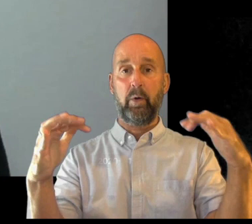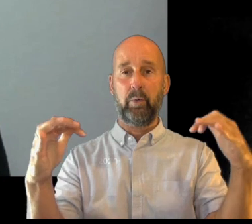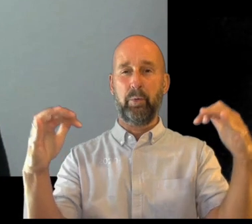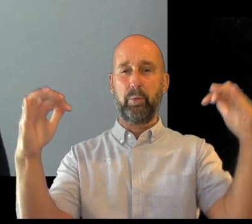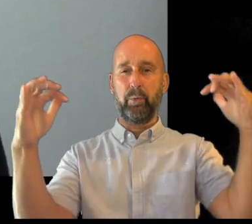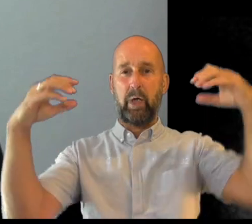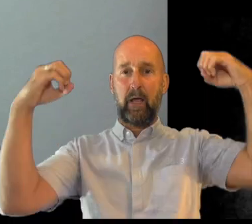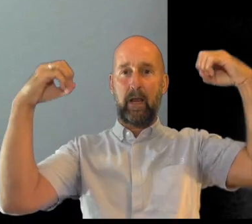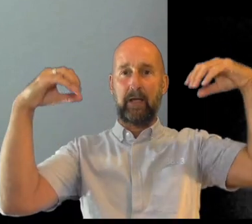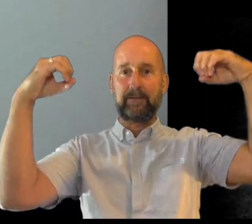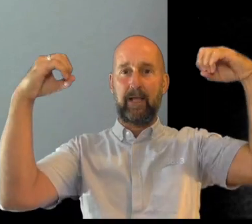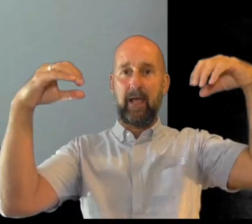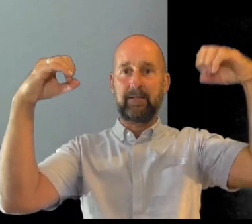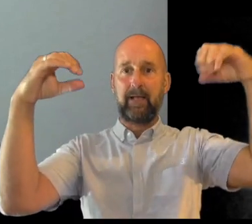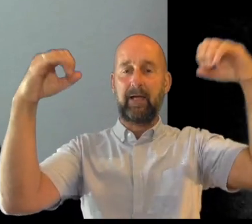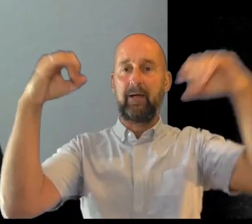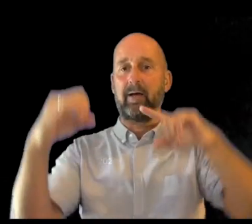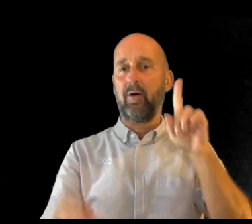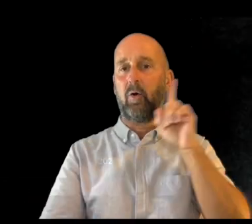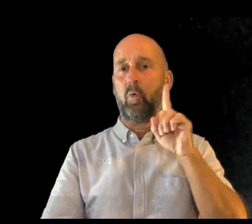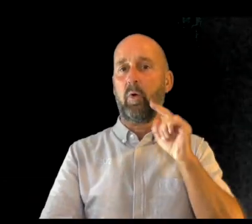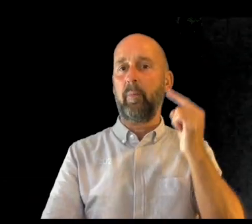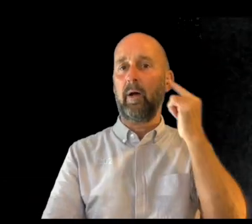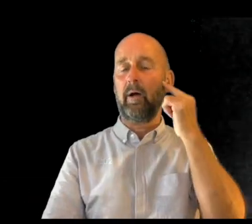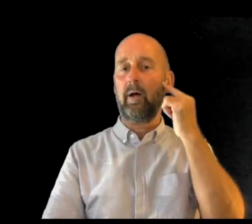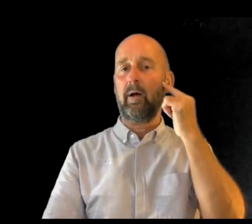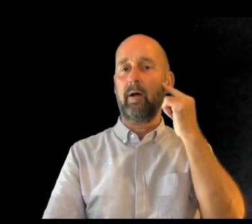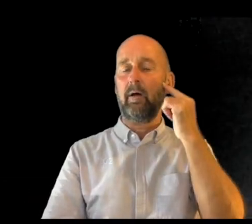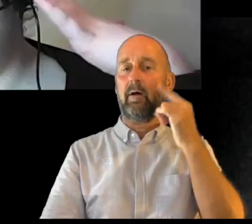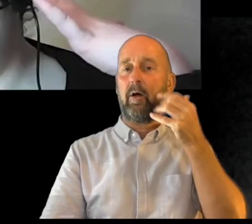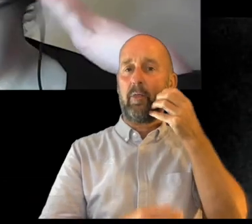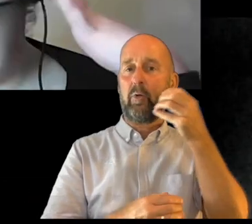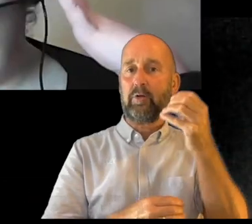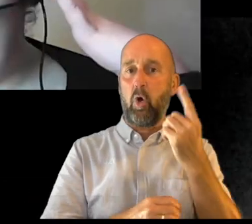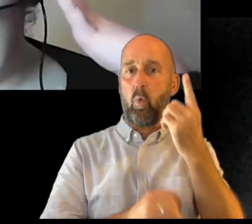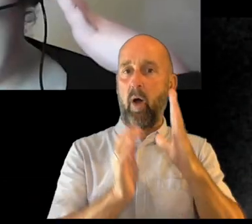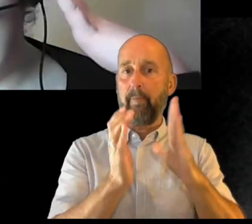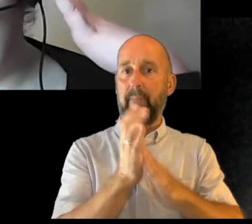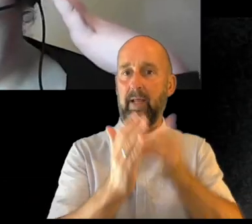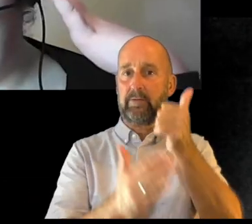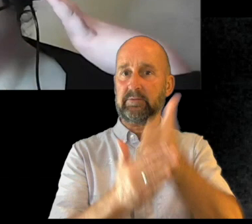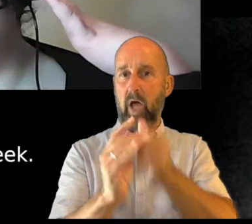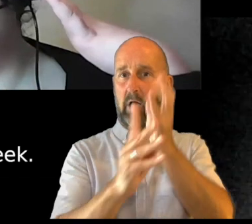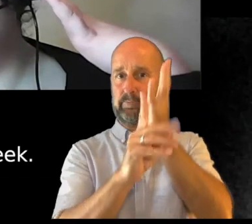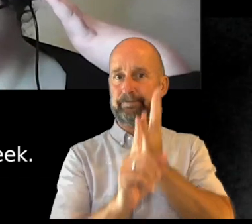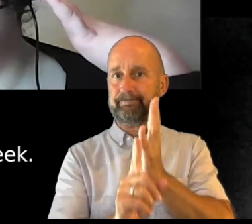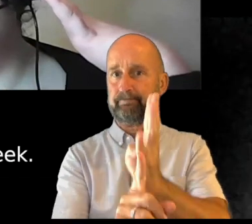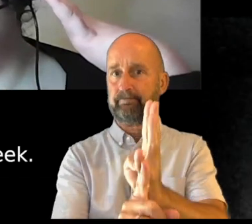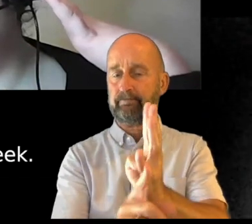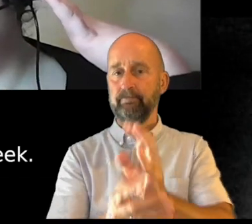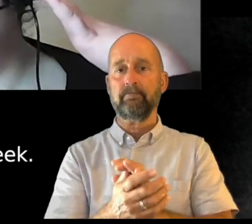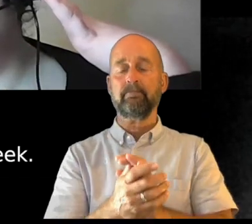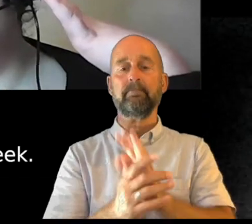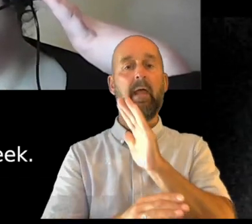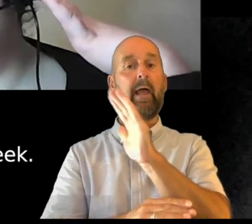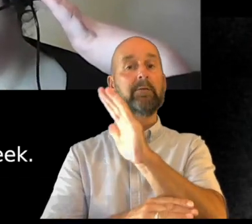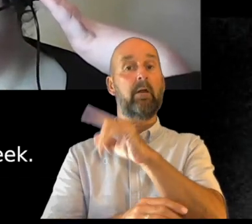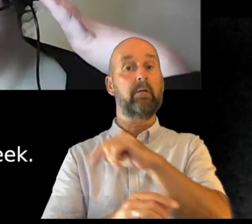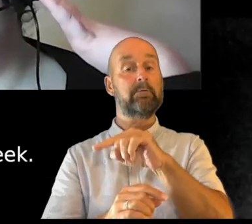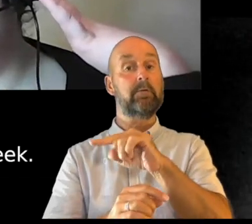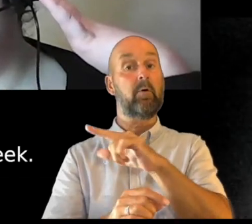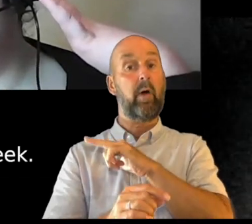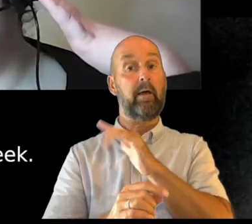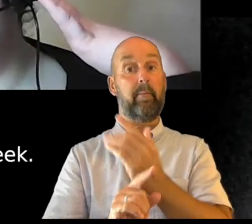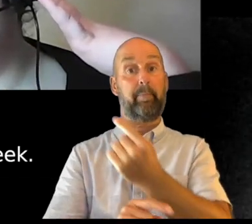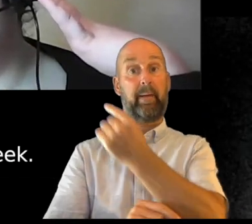lights. Headset woman's words ripple through the crew radios. 1 minute to show start. External, behind